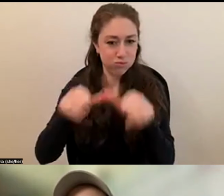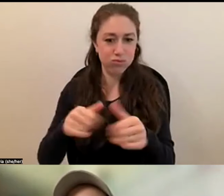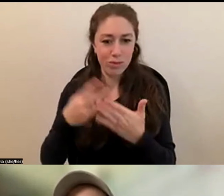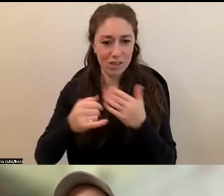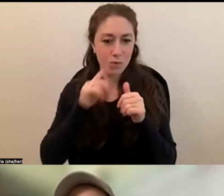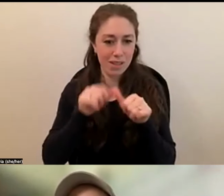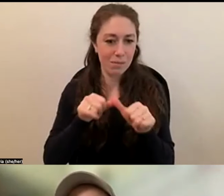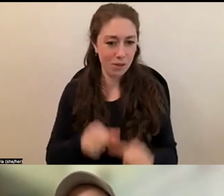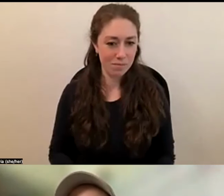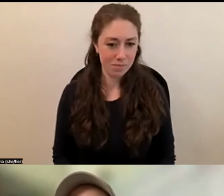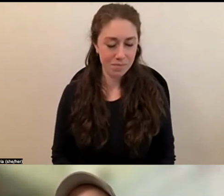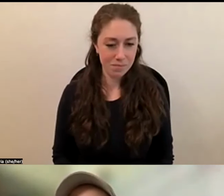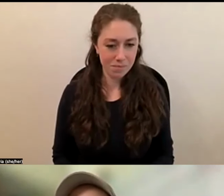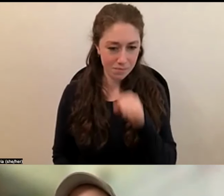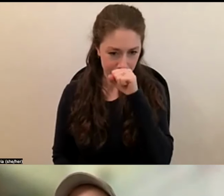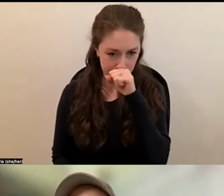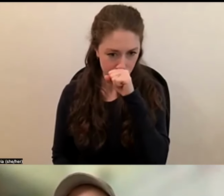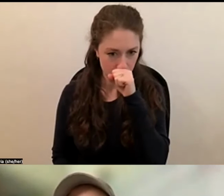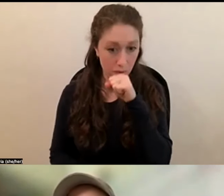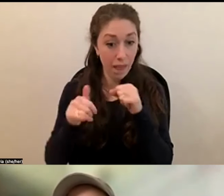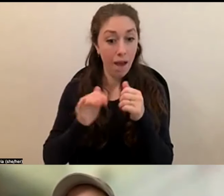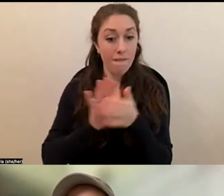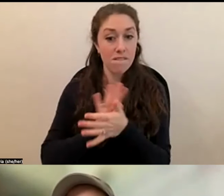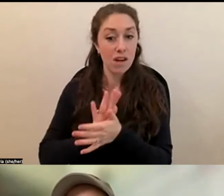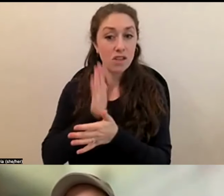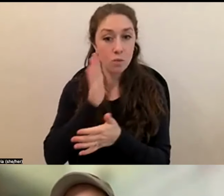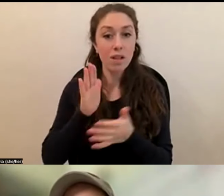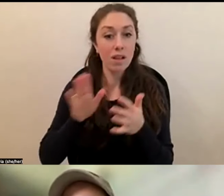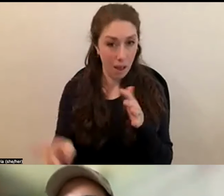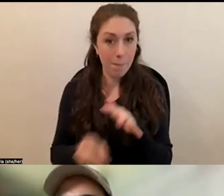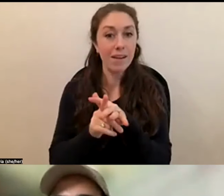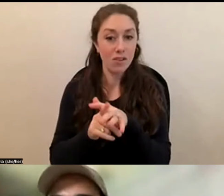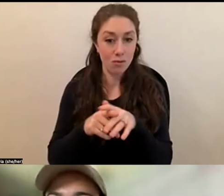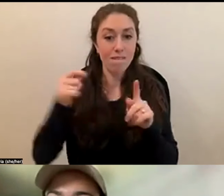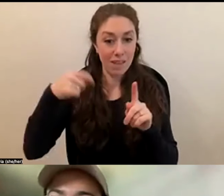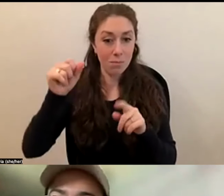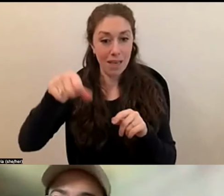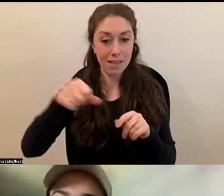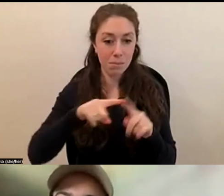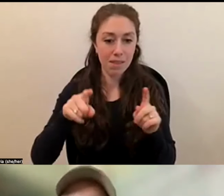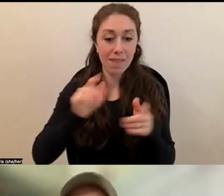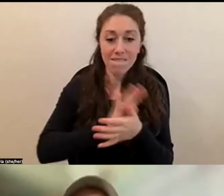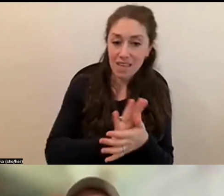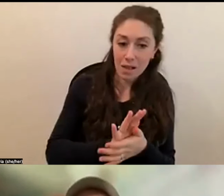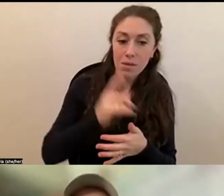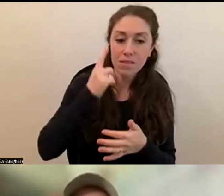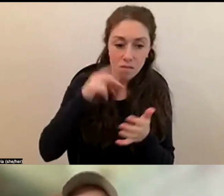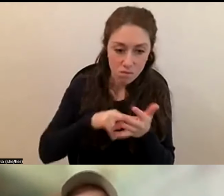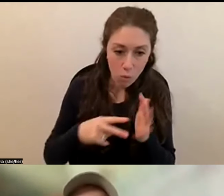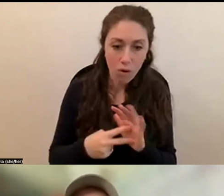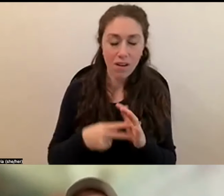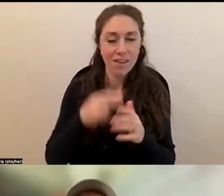that, you know, that footage, I think, will come into the film, but it's also, the film is a vehicle for creating